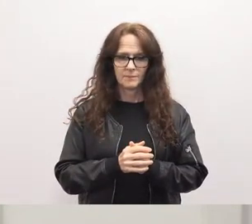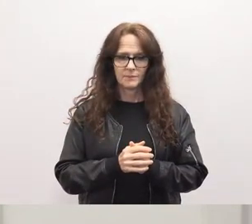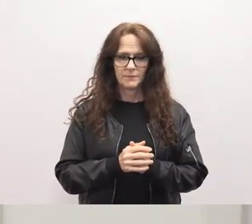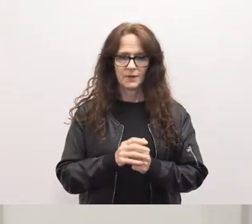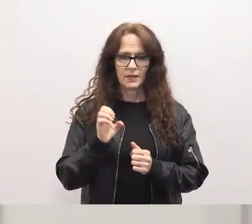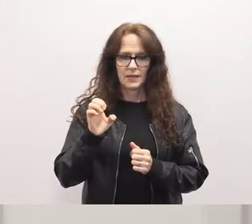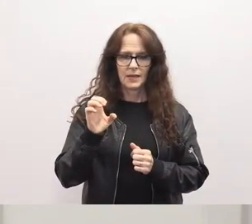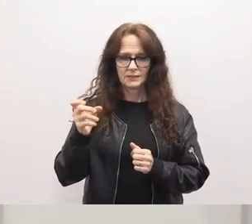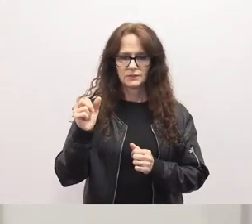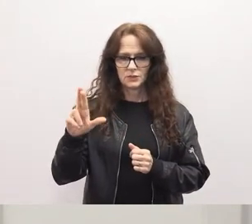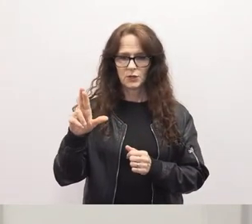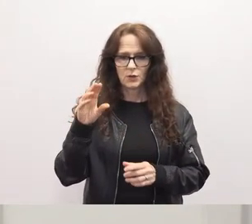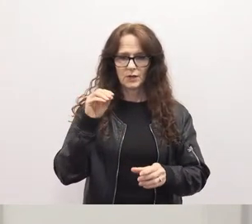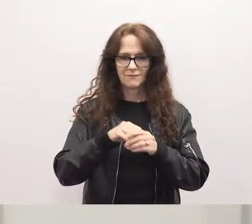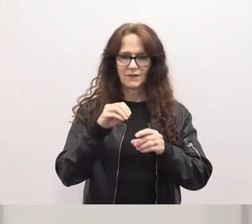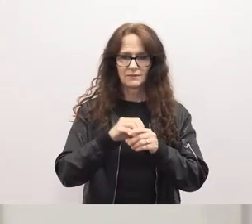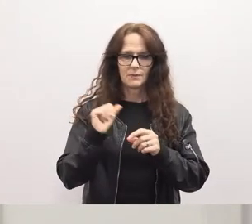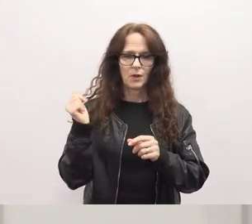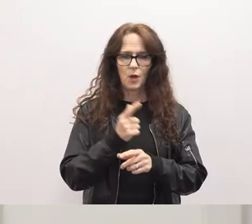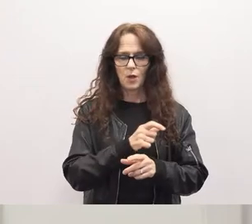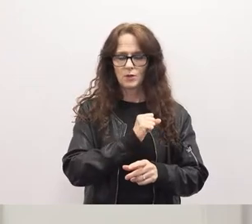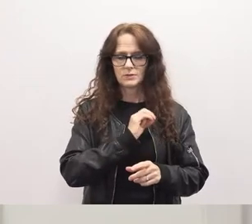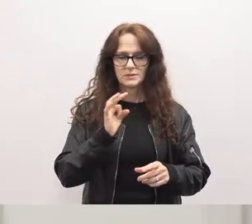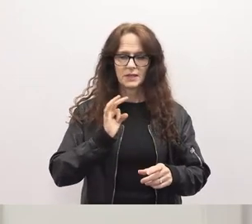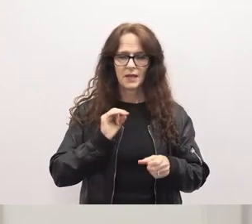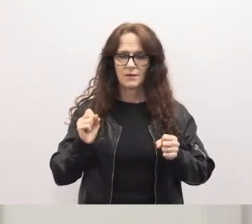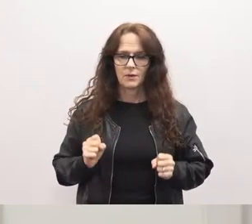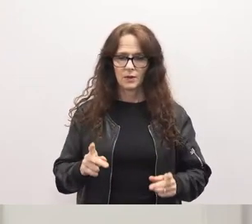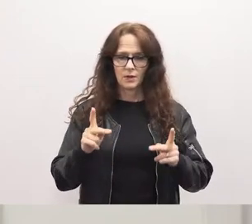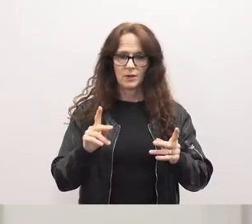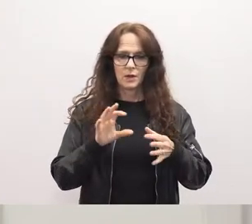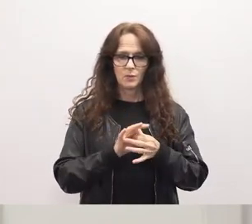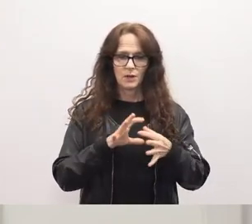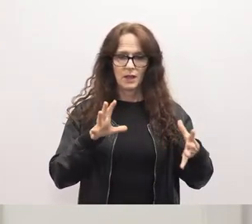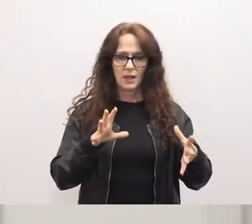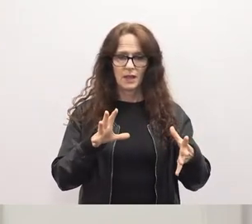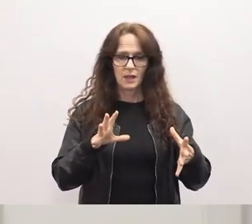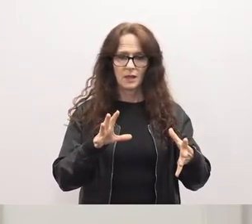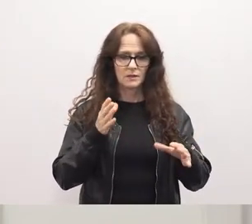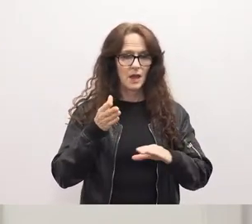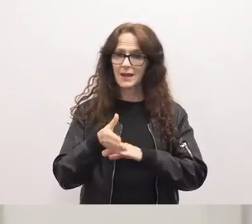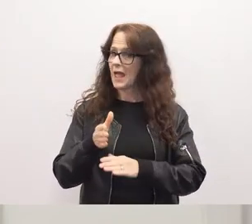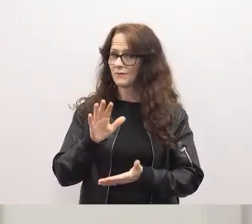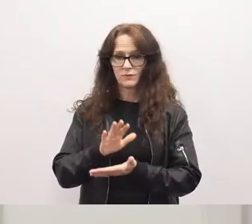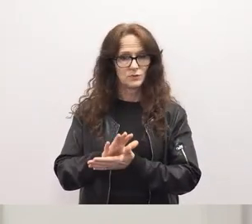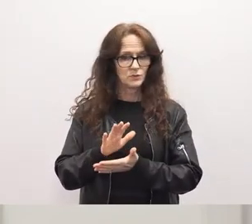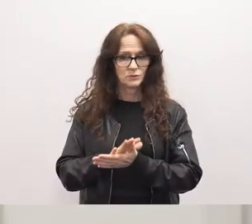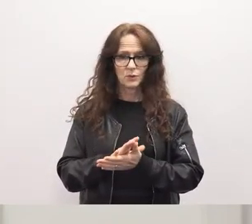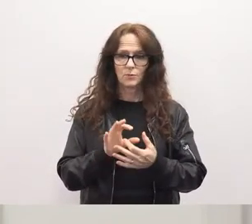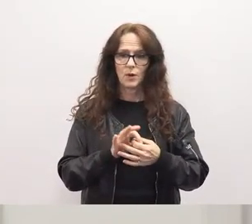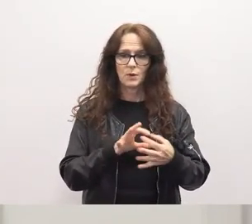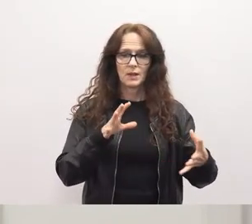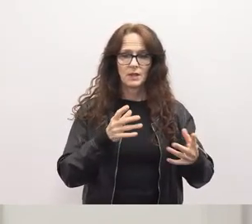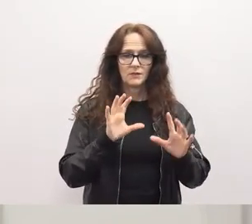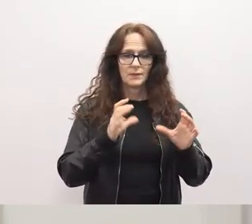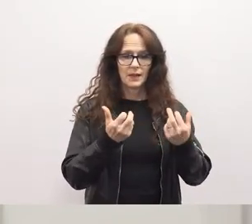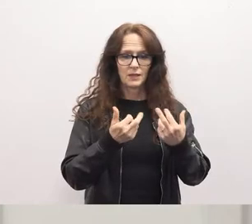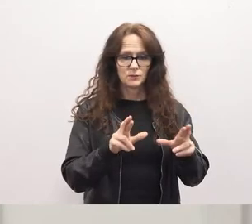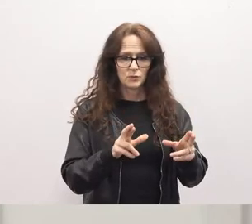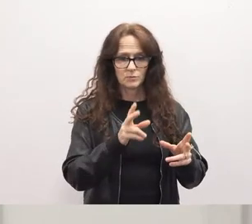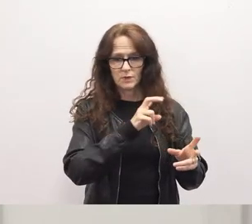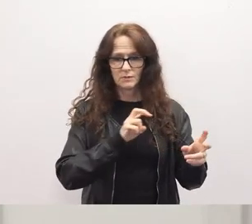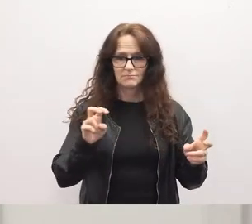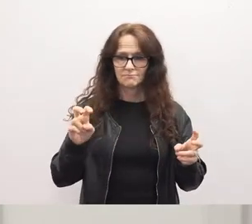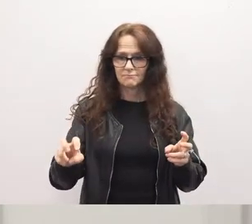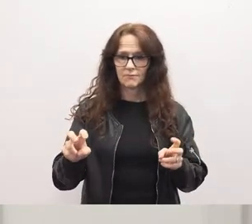this year, all of our staff will have the opportunity to be released, to not have to go after school, but to be released from their classroom to come